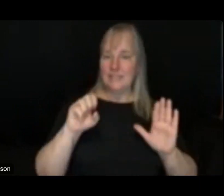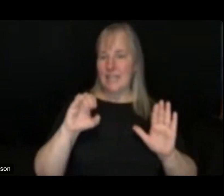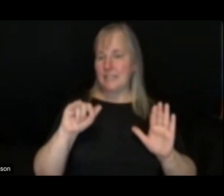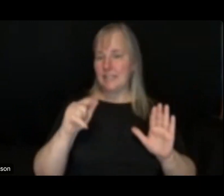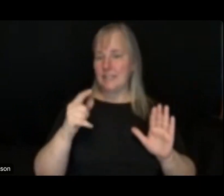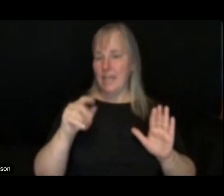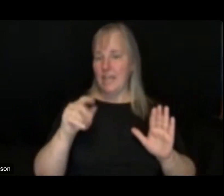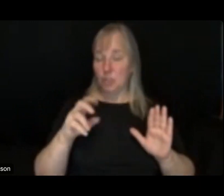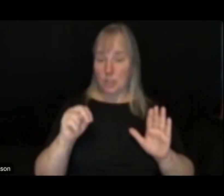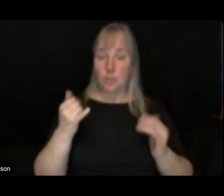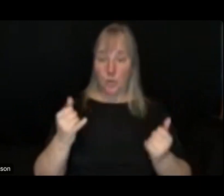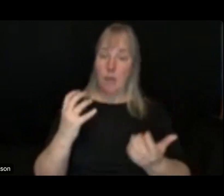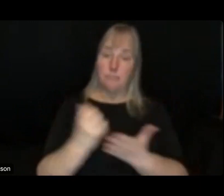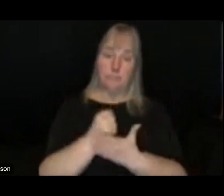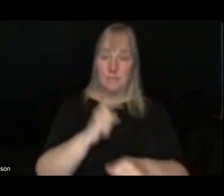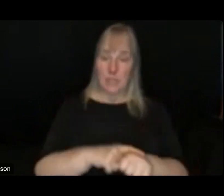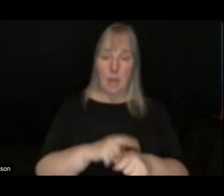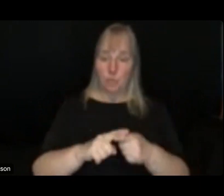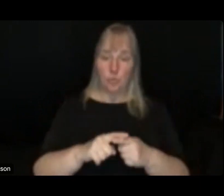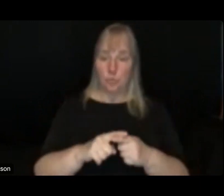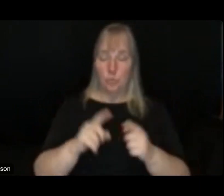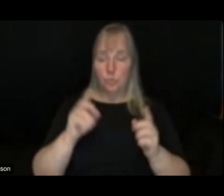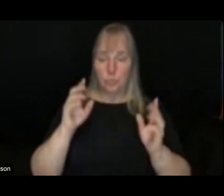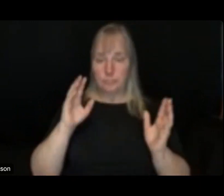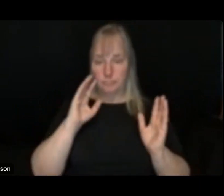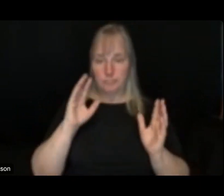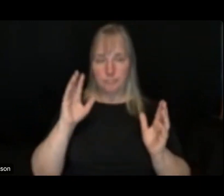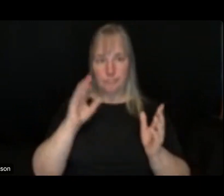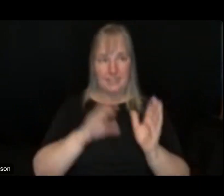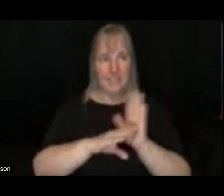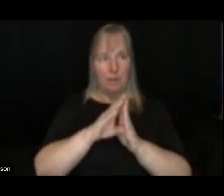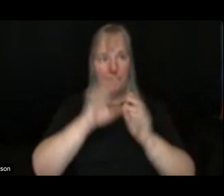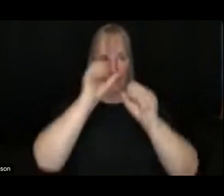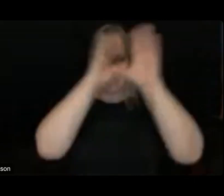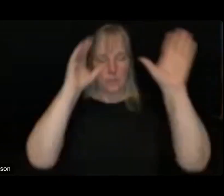together for Gateway as an innovation district, and we're working on that now.